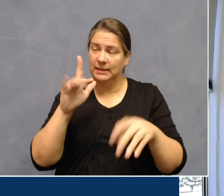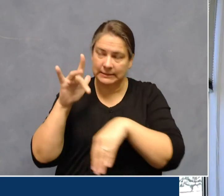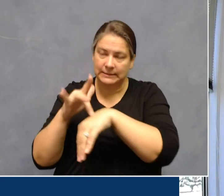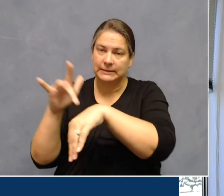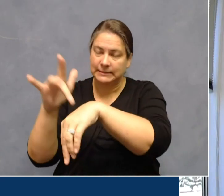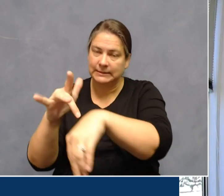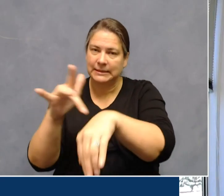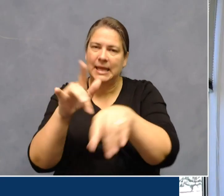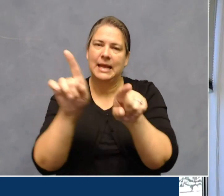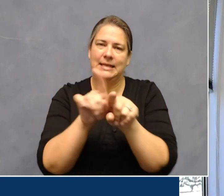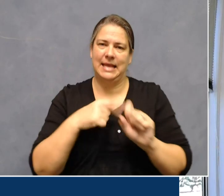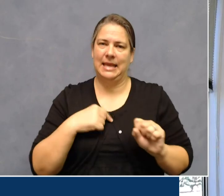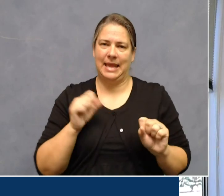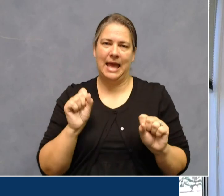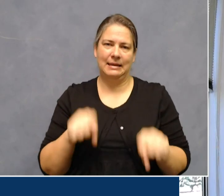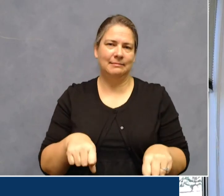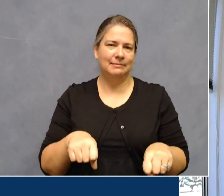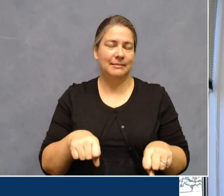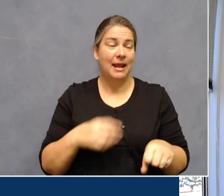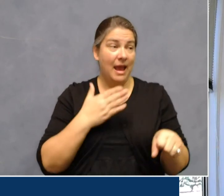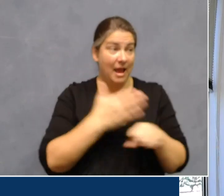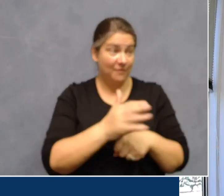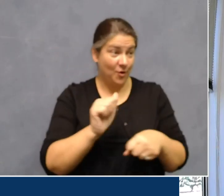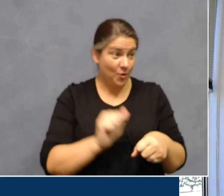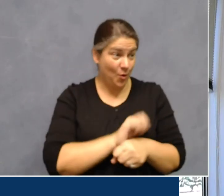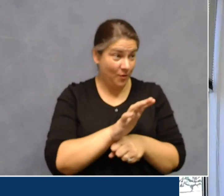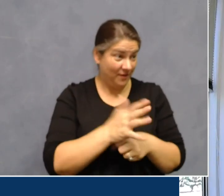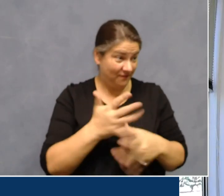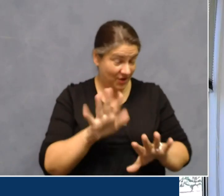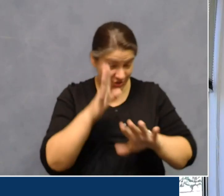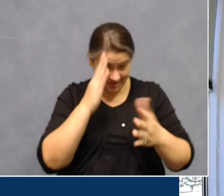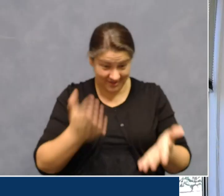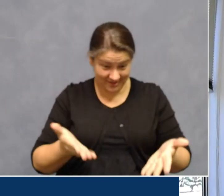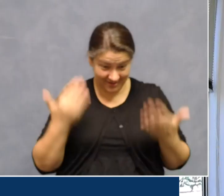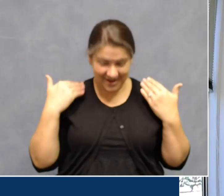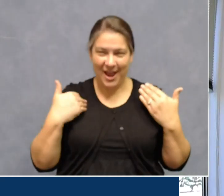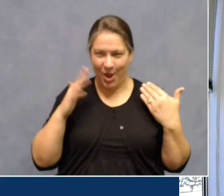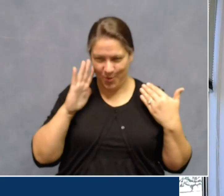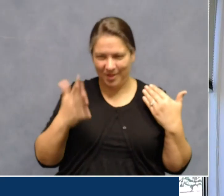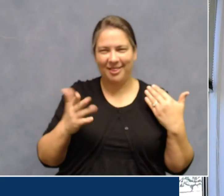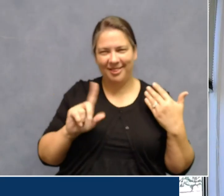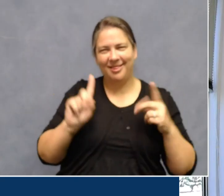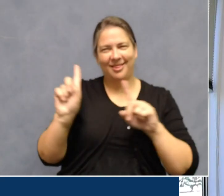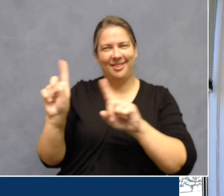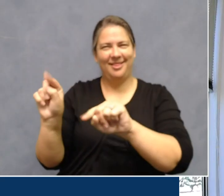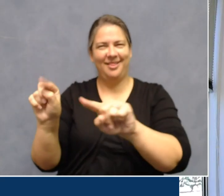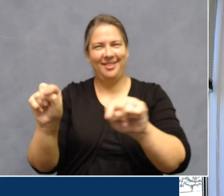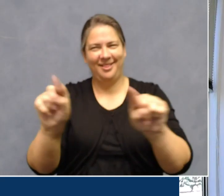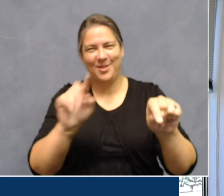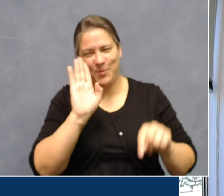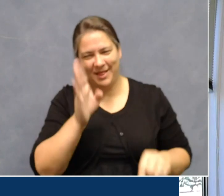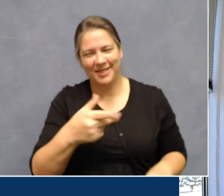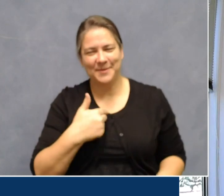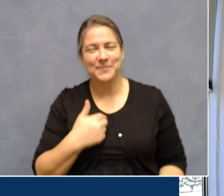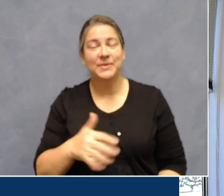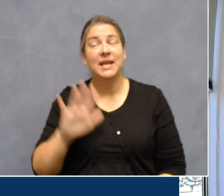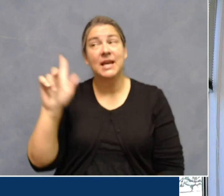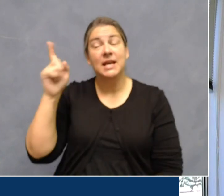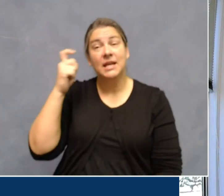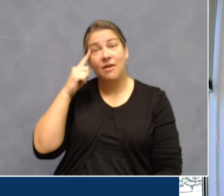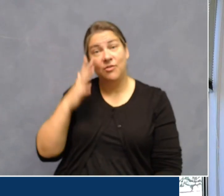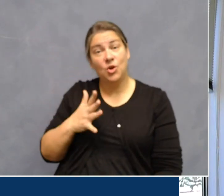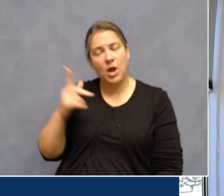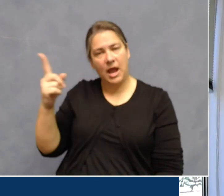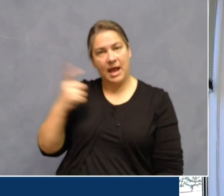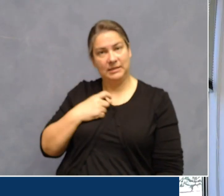time when COVID is behind us. The Governor has asked me to talk about the White House report today. I'm going to